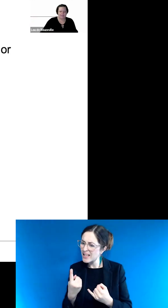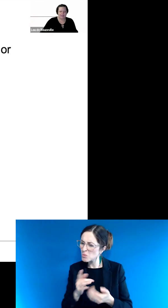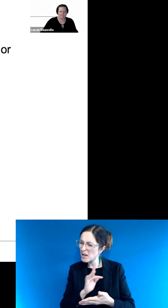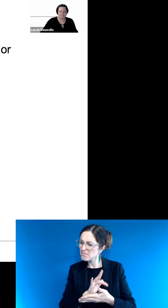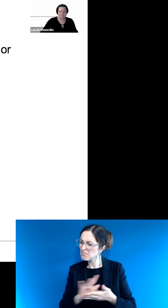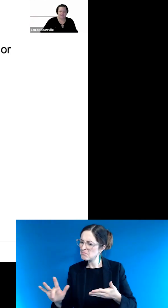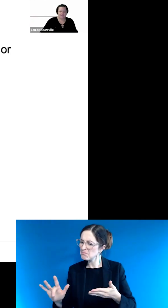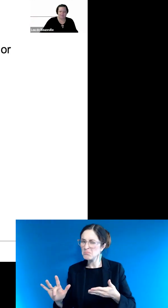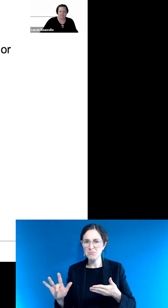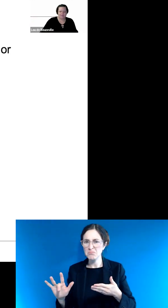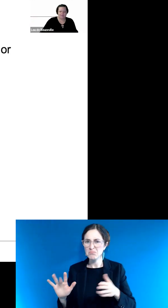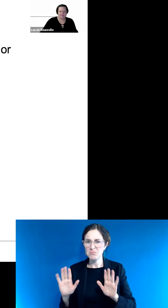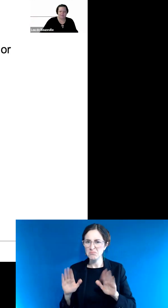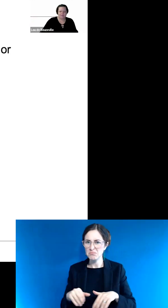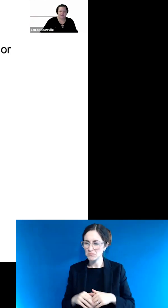that out.